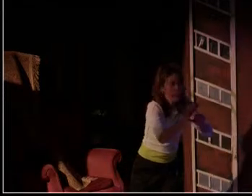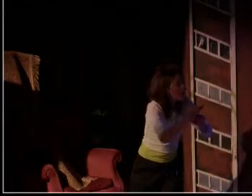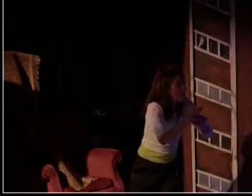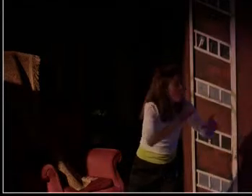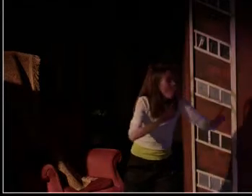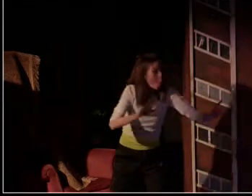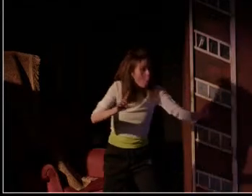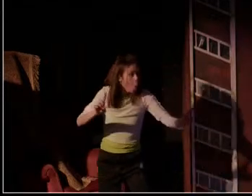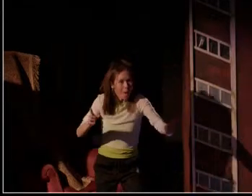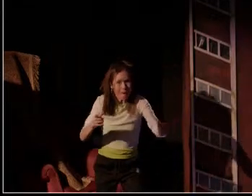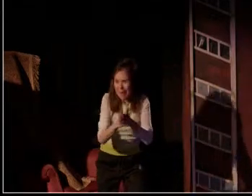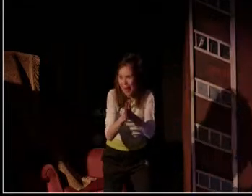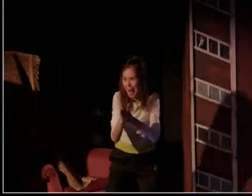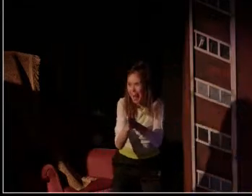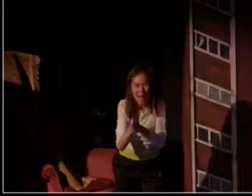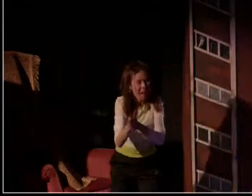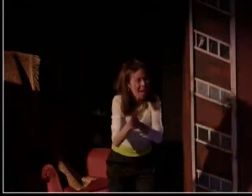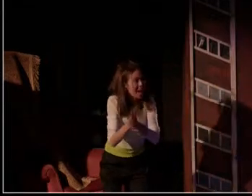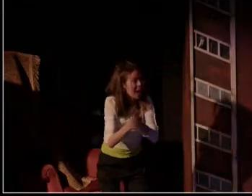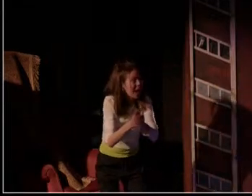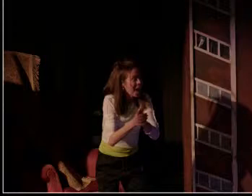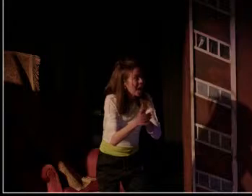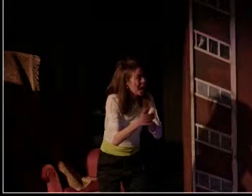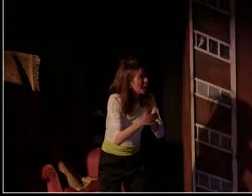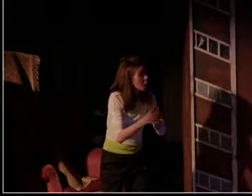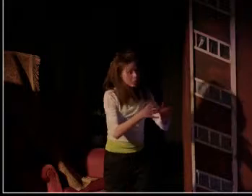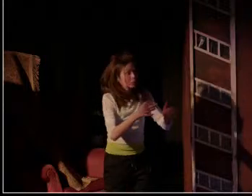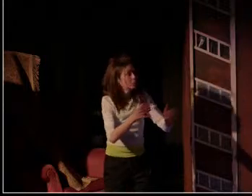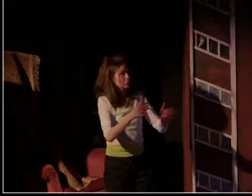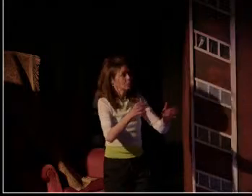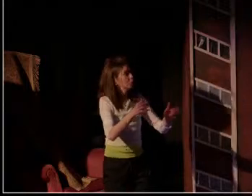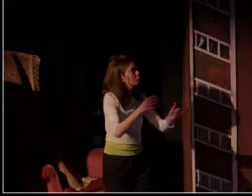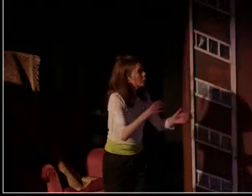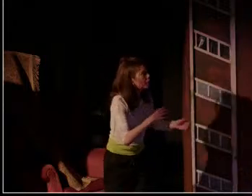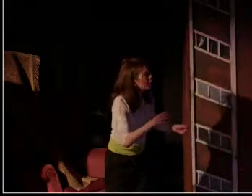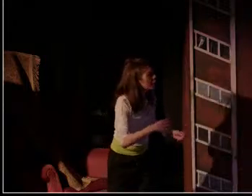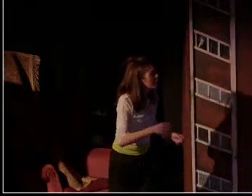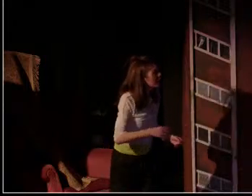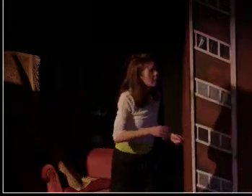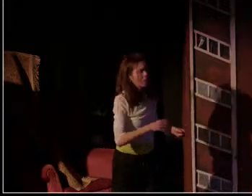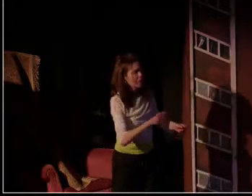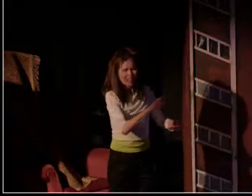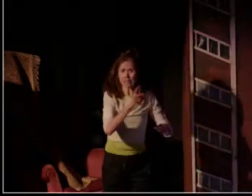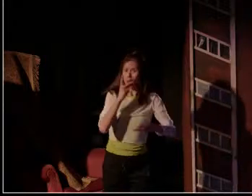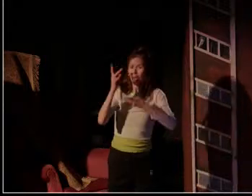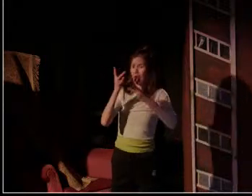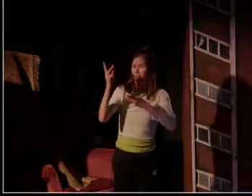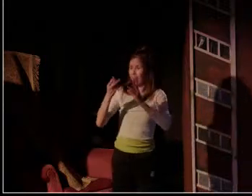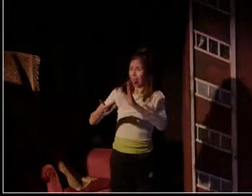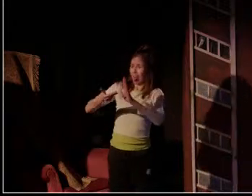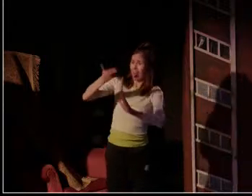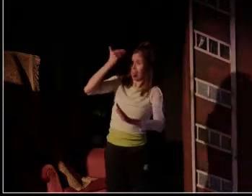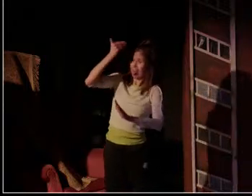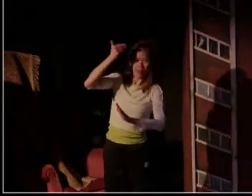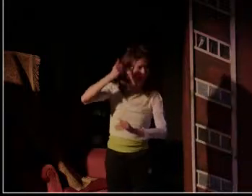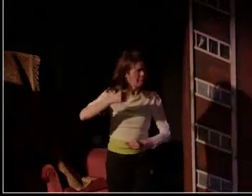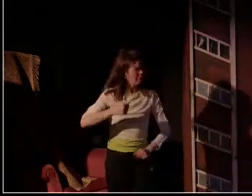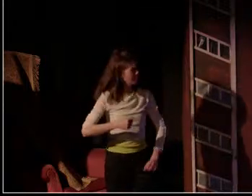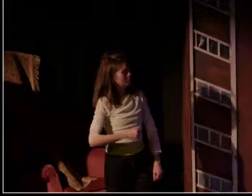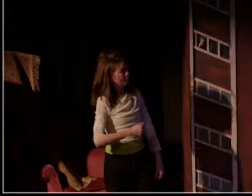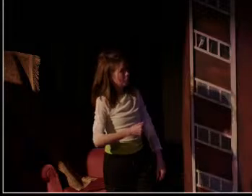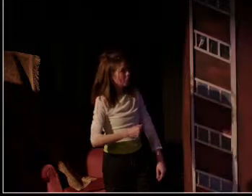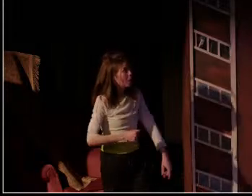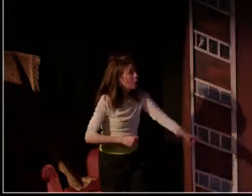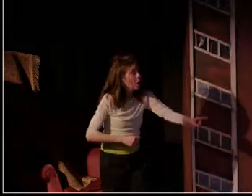on, the footpathway, and through the prickly bushes, eh? The merry one sings all the day, and time will say as quickly, eh?